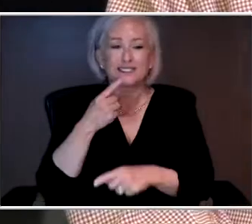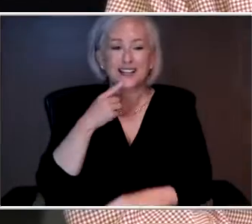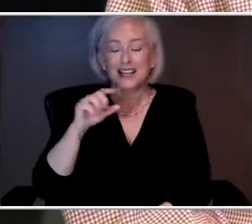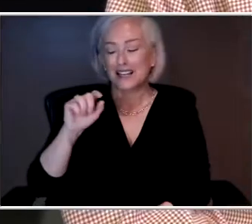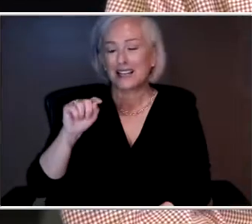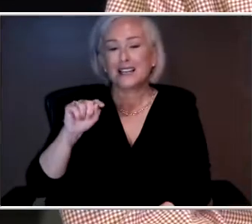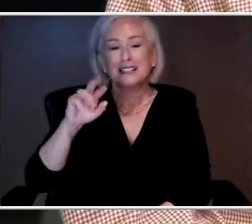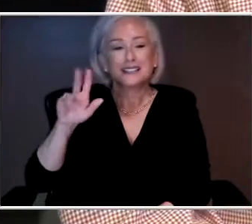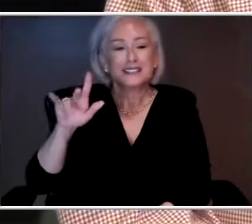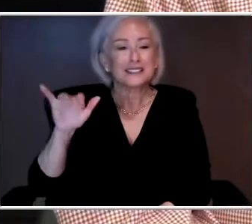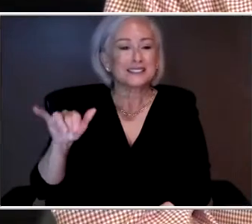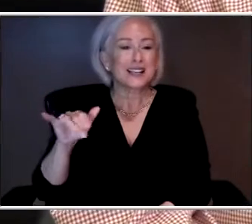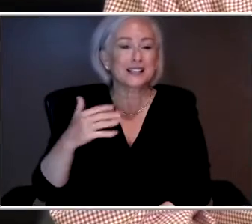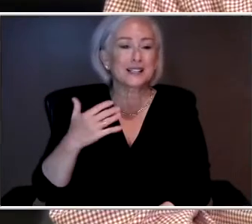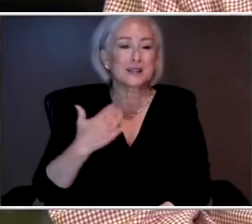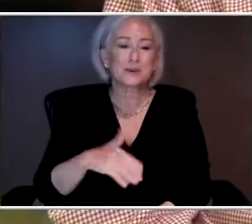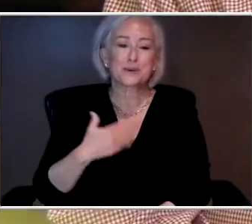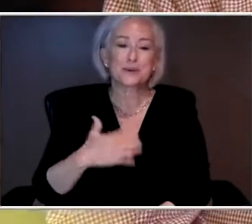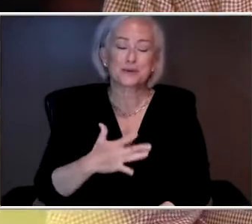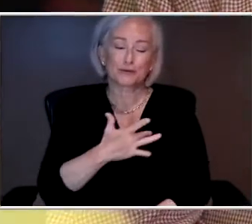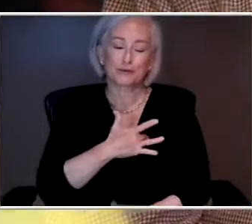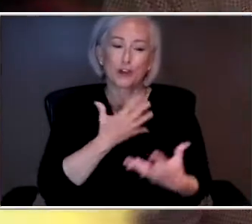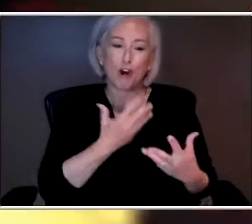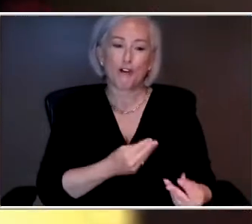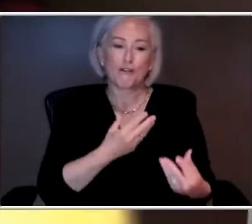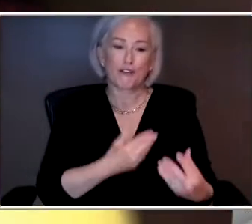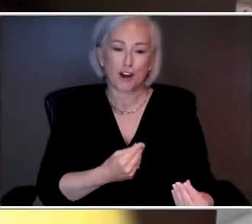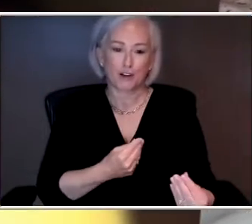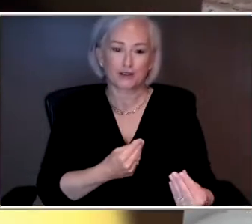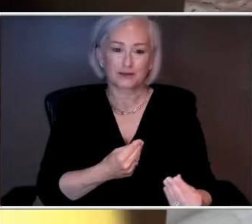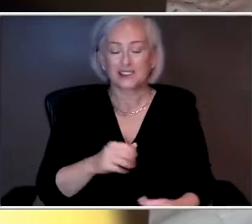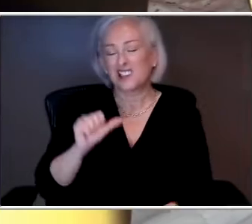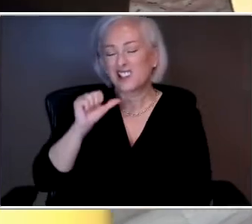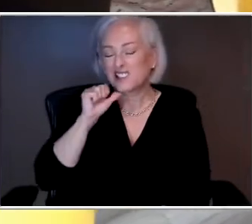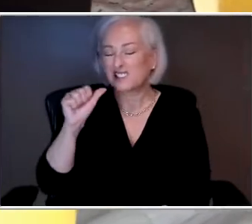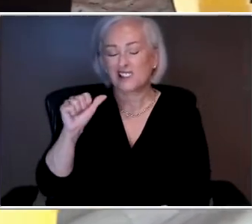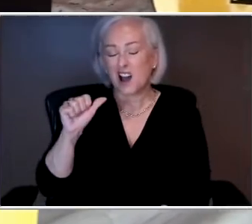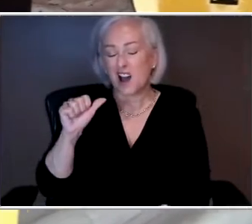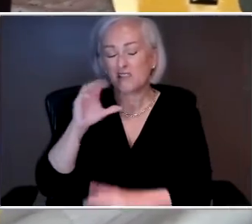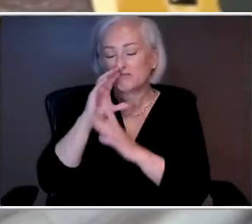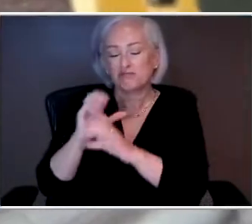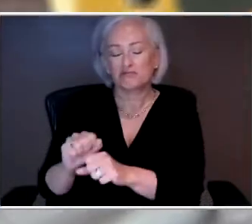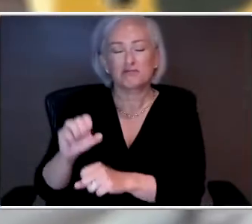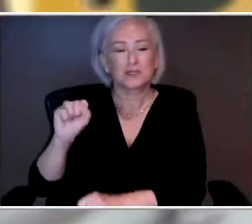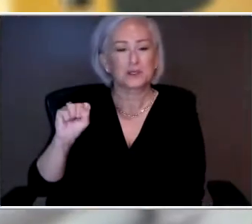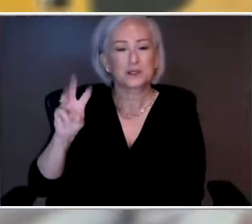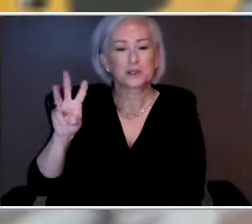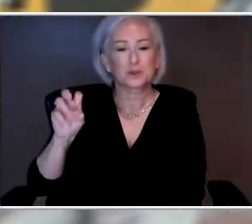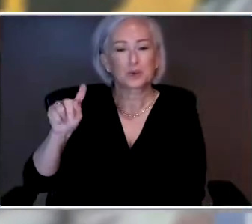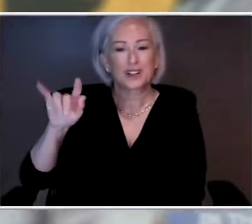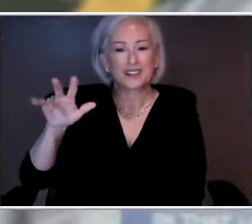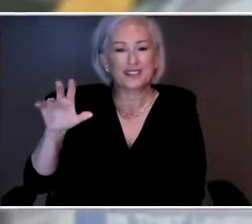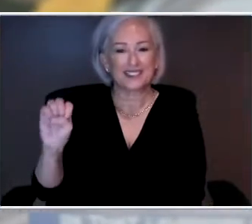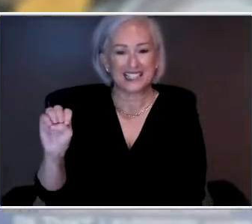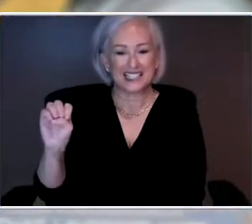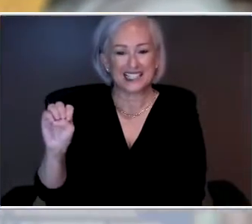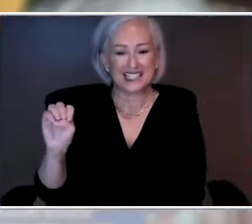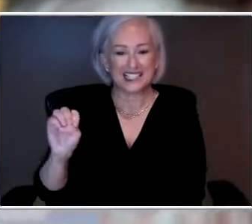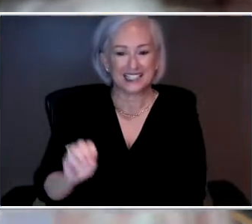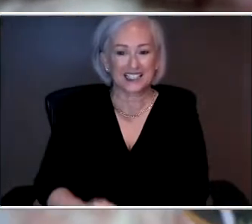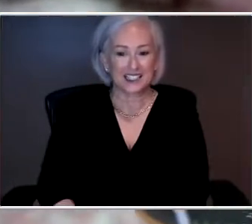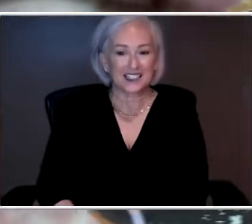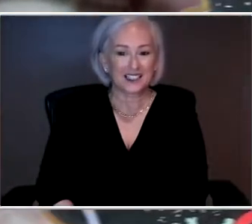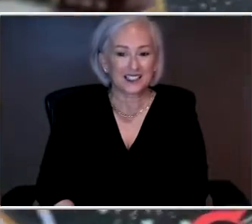I cried. Not a Swiftie. The whole room was covered with Taylor Swift